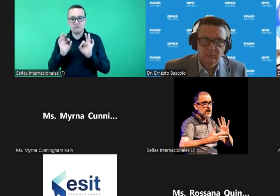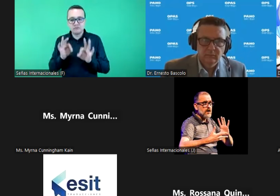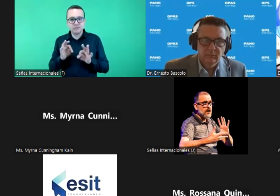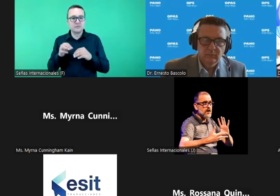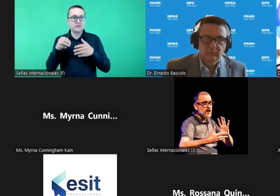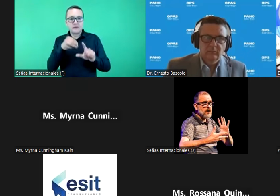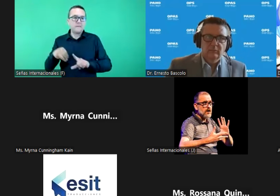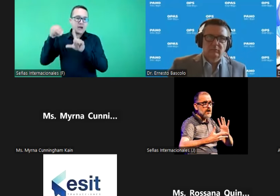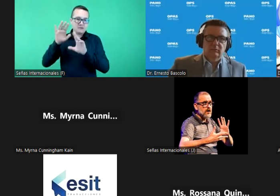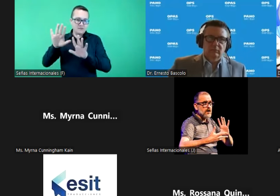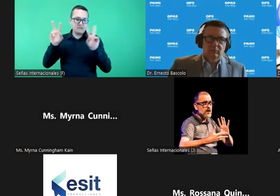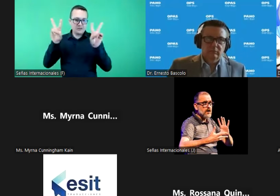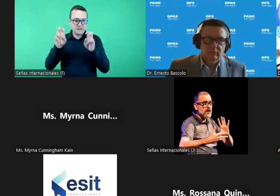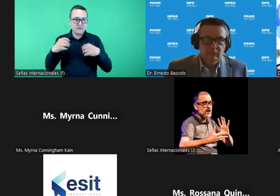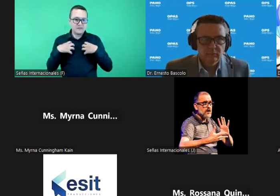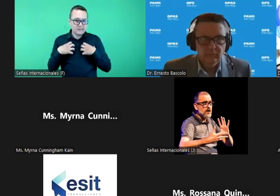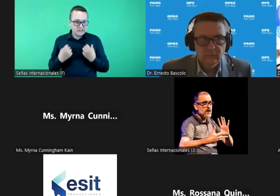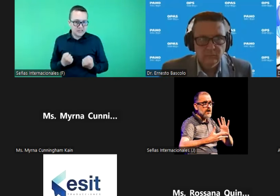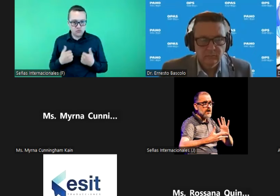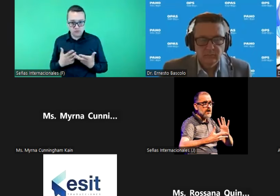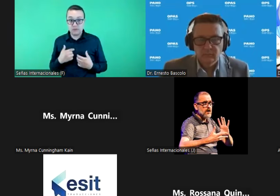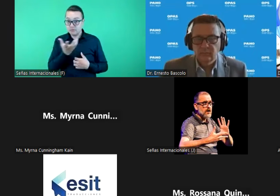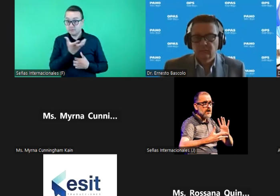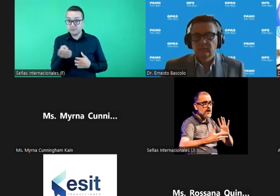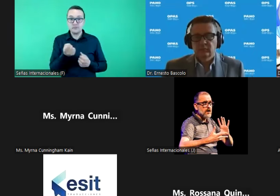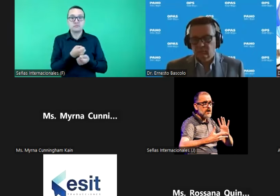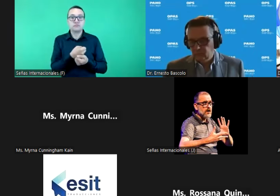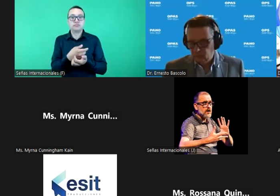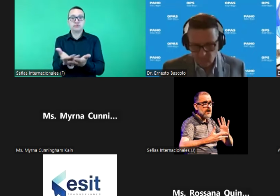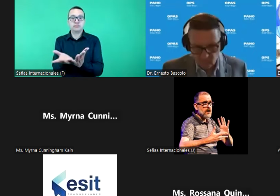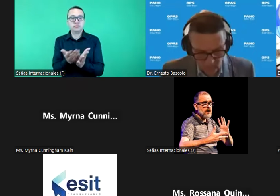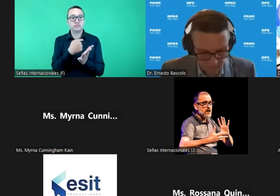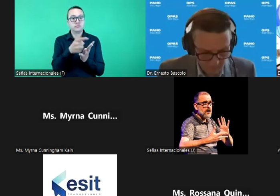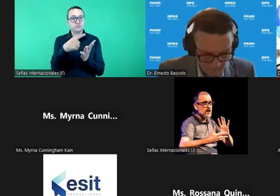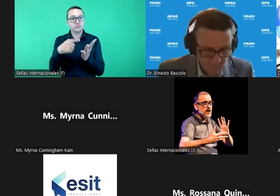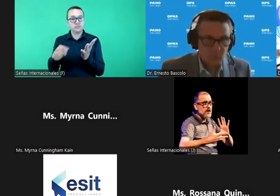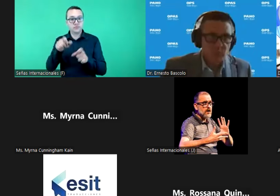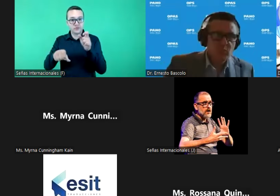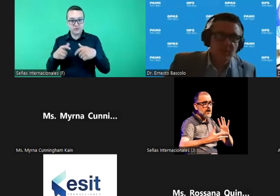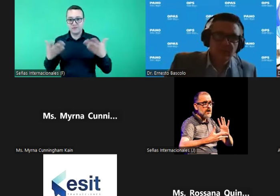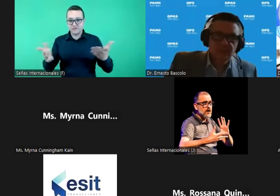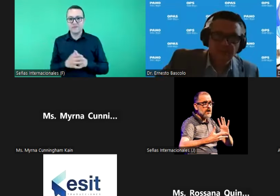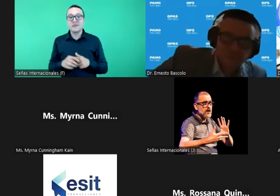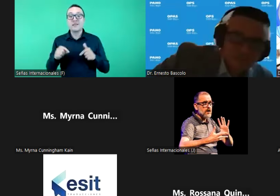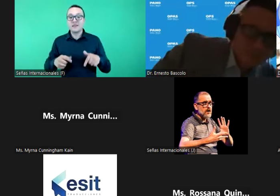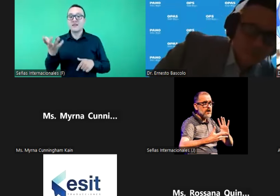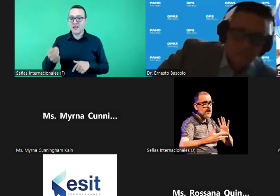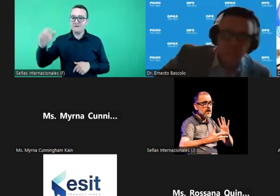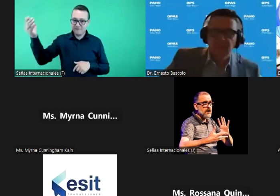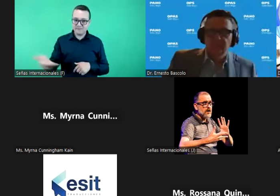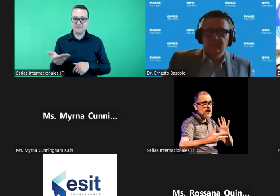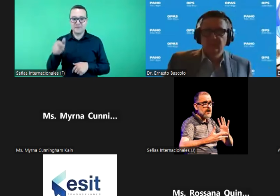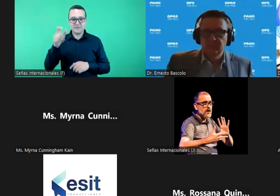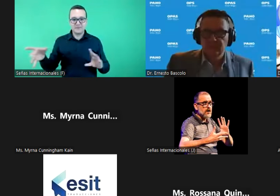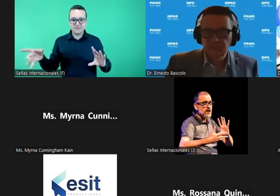have a very select group of panelists and guests who will be with us today. Fortunately,